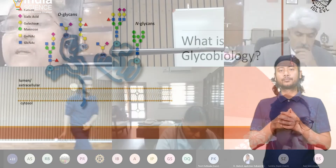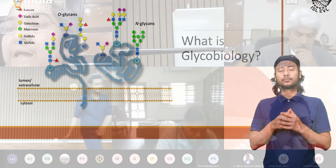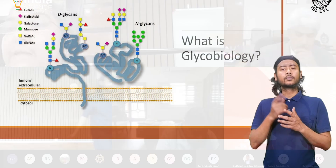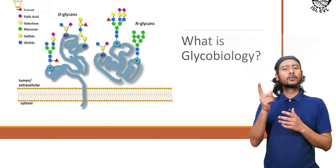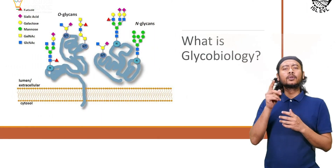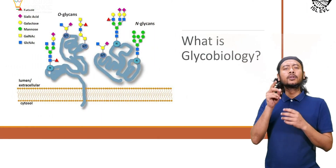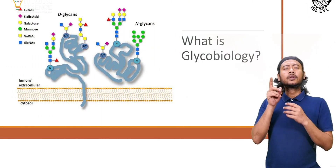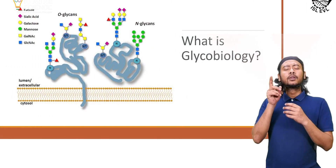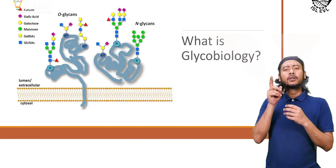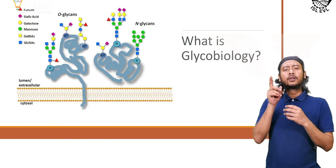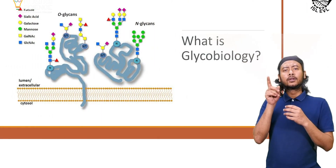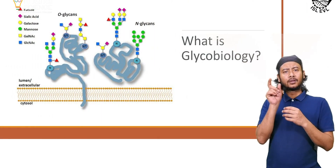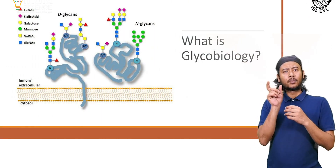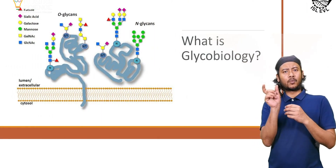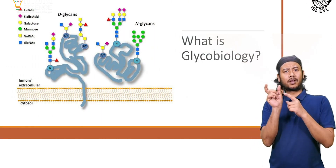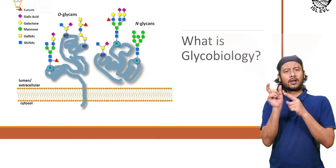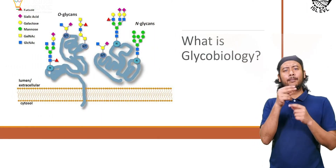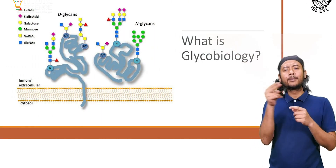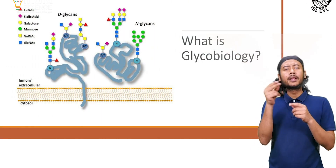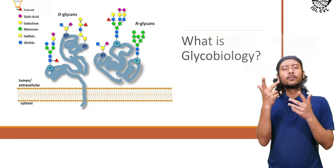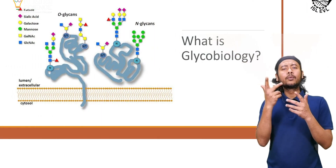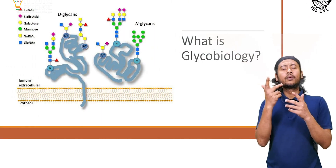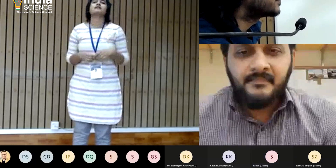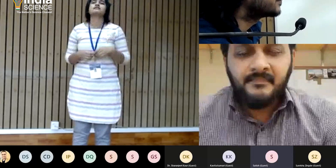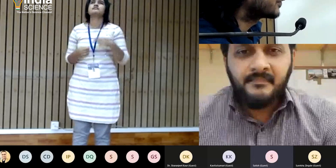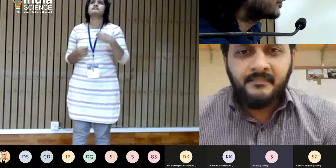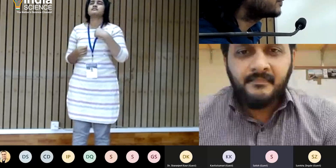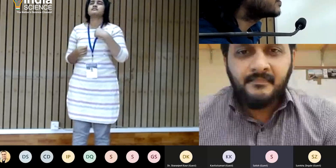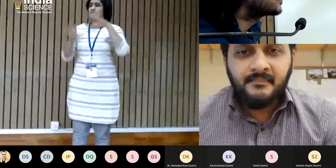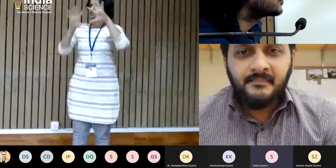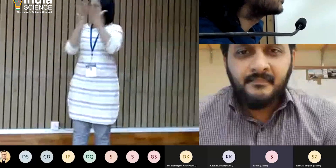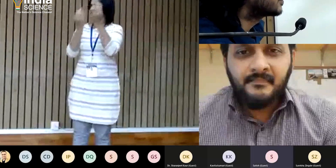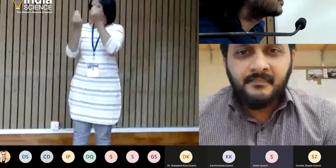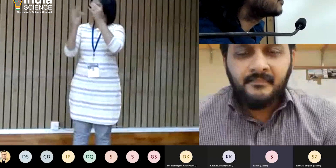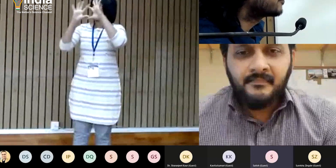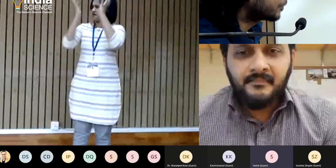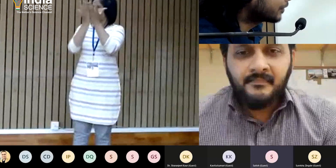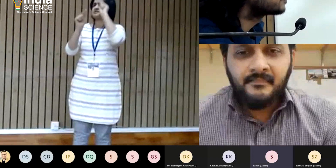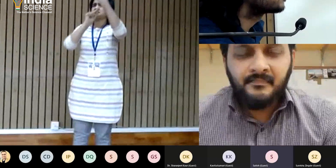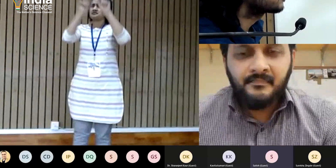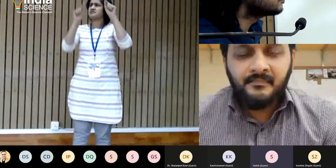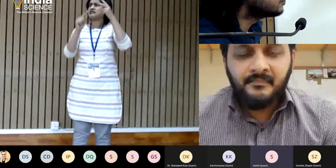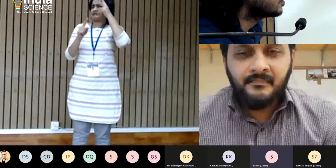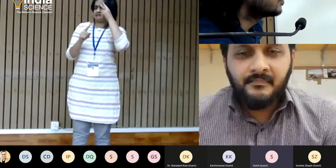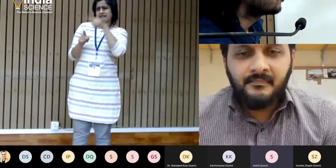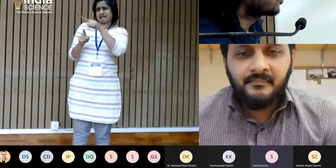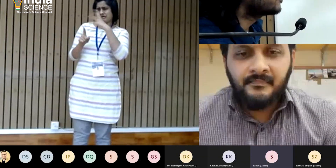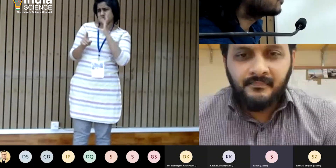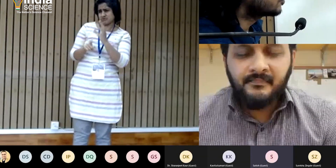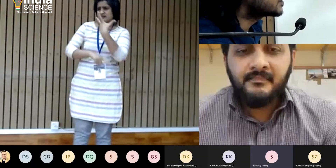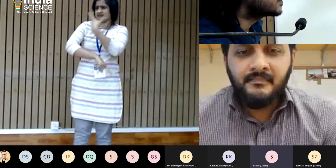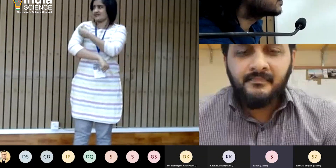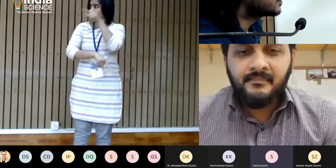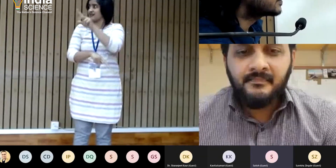dr mehesh kulkarni member bsi executive council chaired the first session sweet proteomics